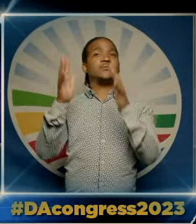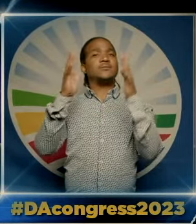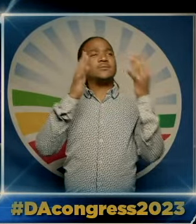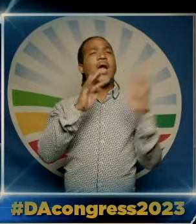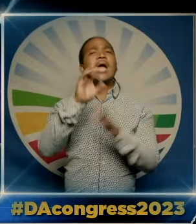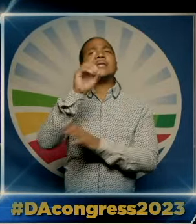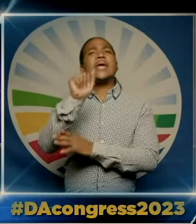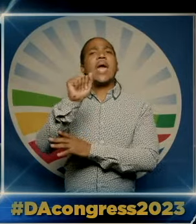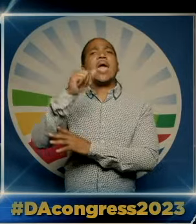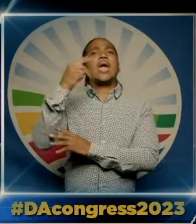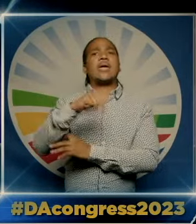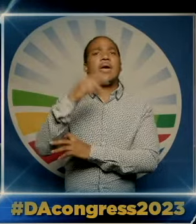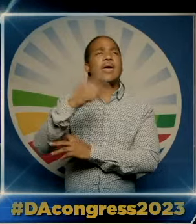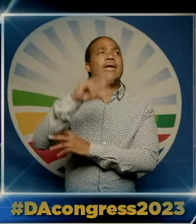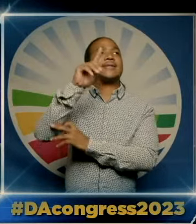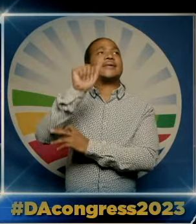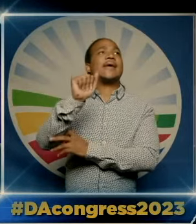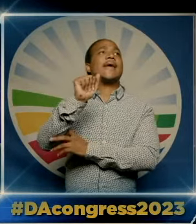DA,